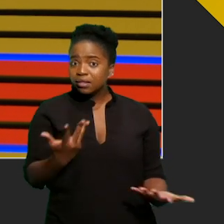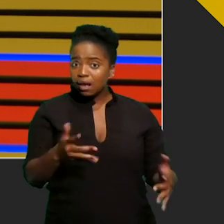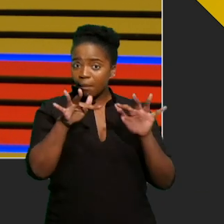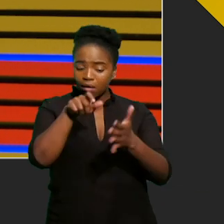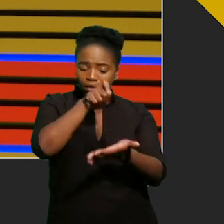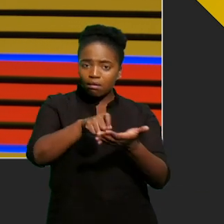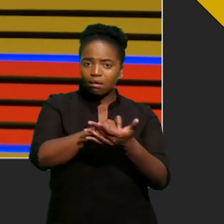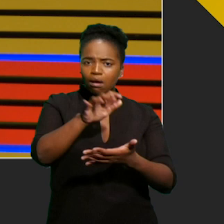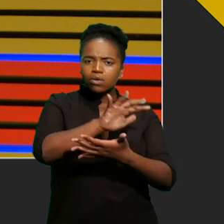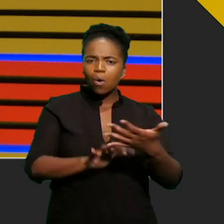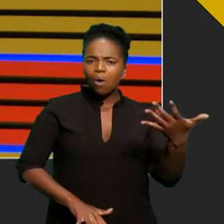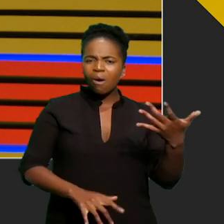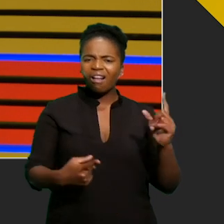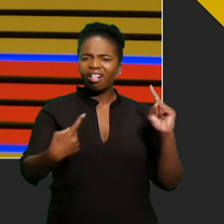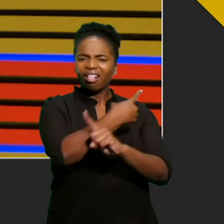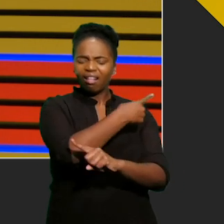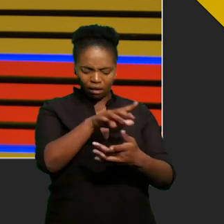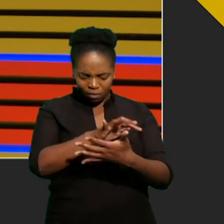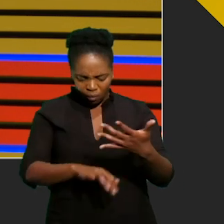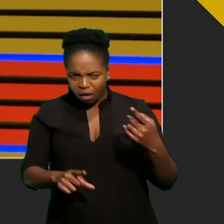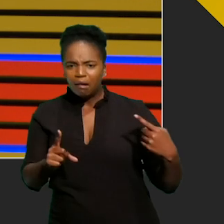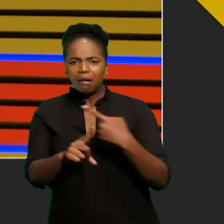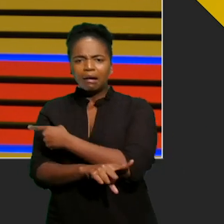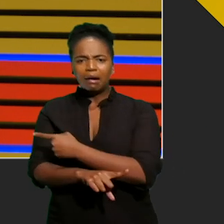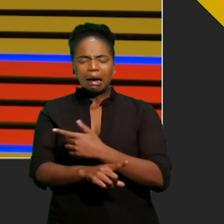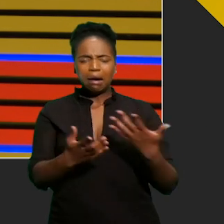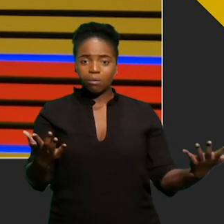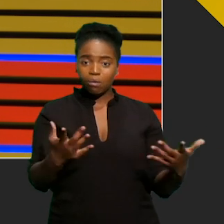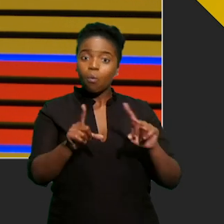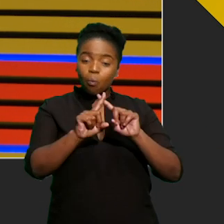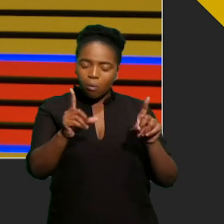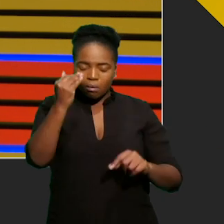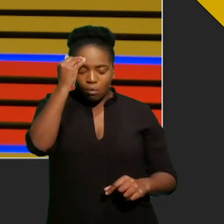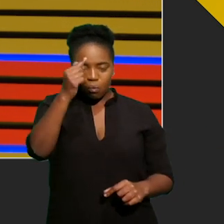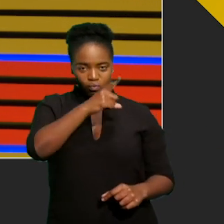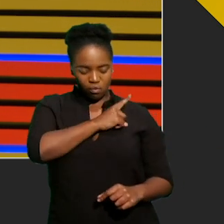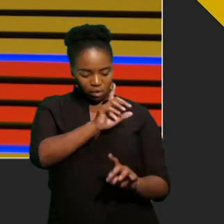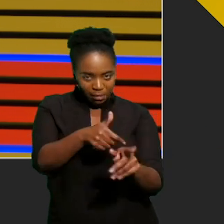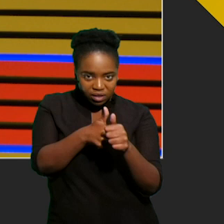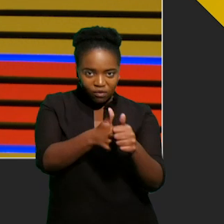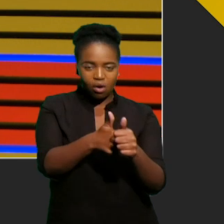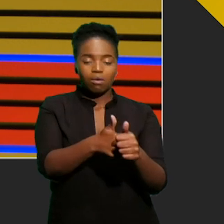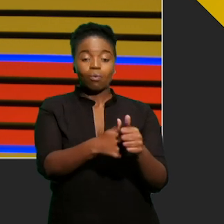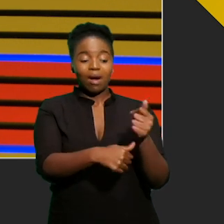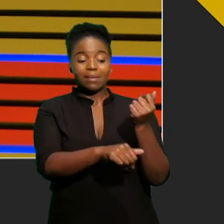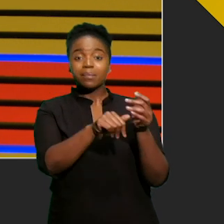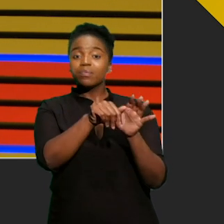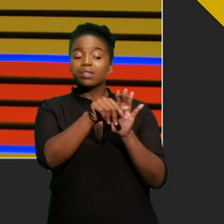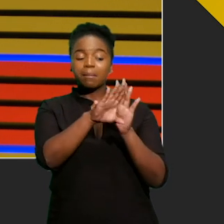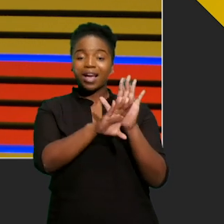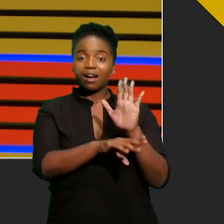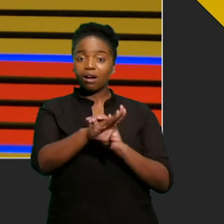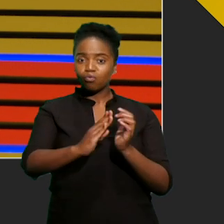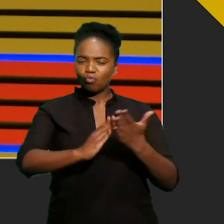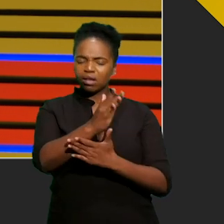reporting? Now we know gore the journalists and the media houses have to at some point comply with section 16 of the Bill of Rights in our